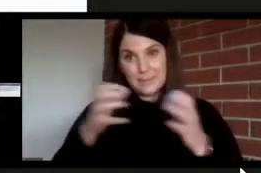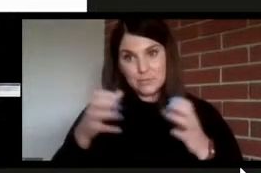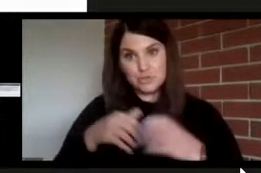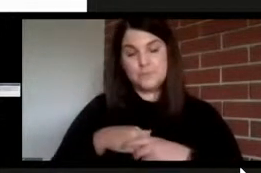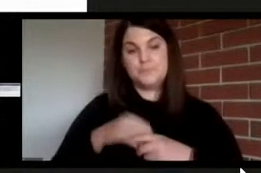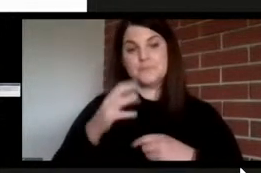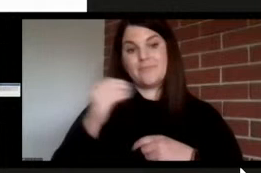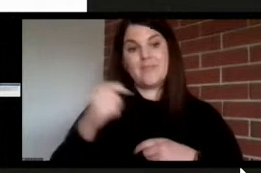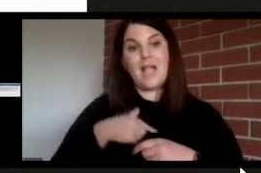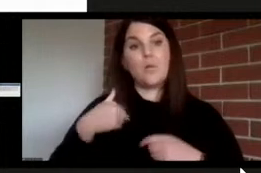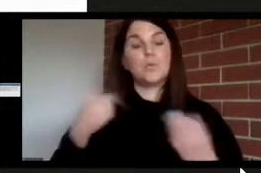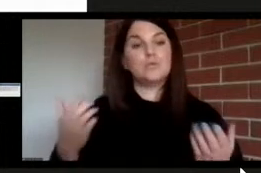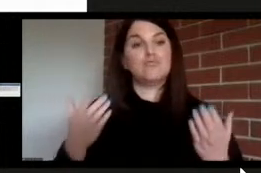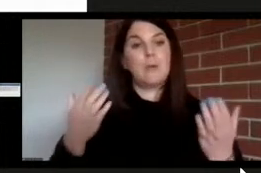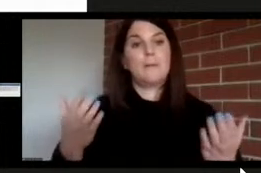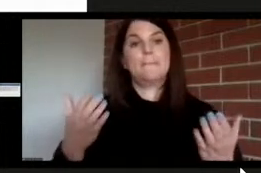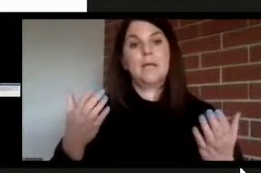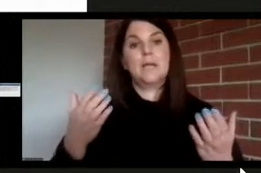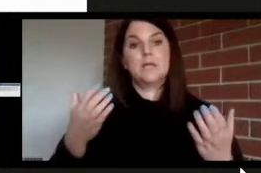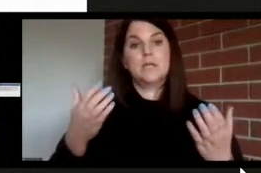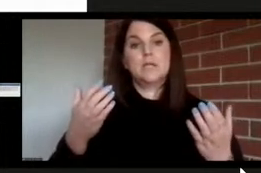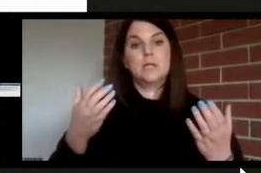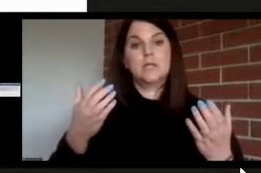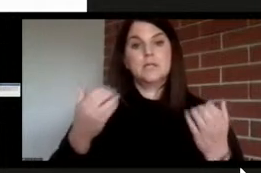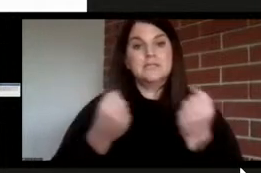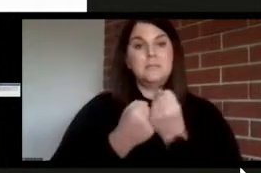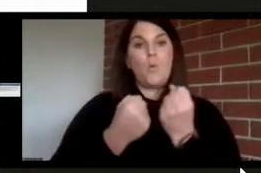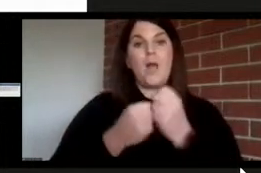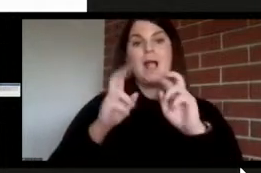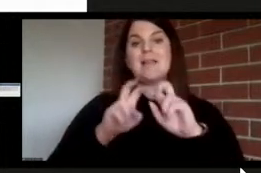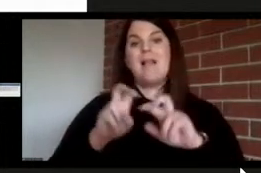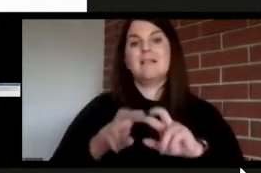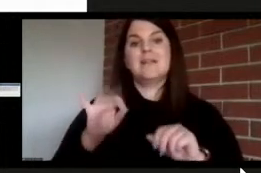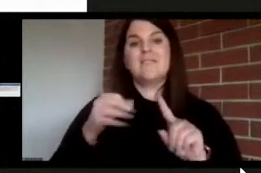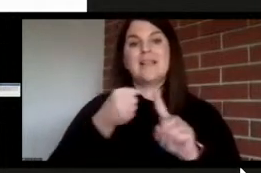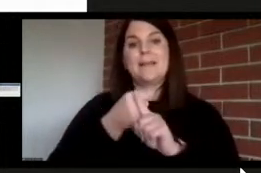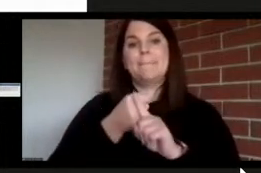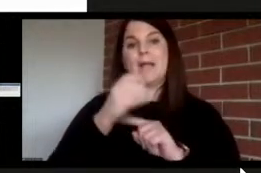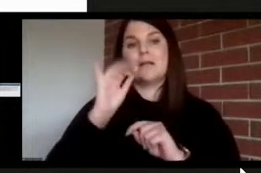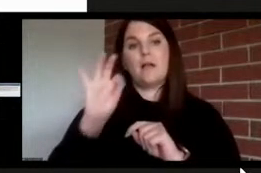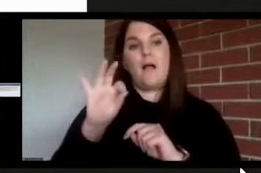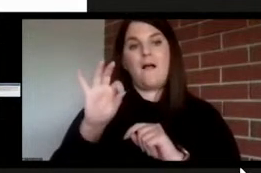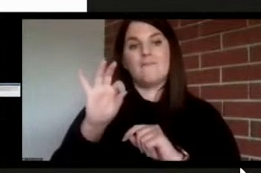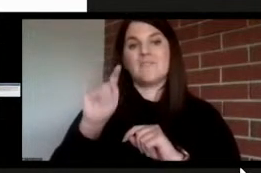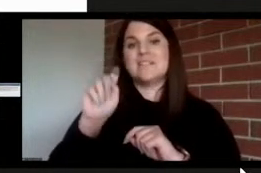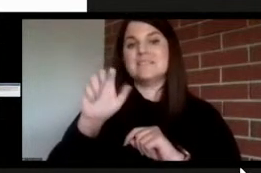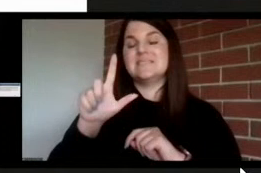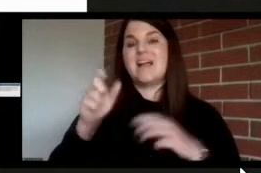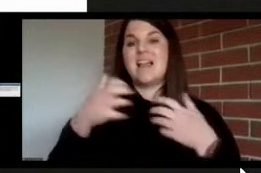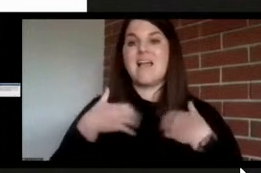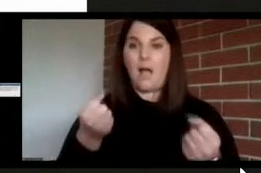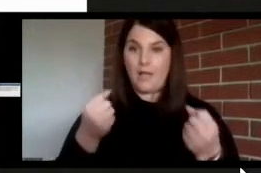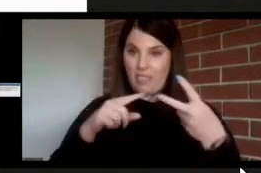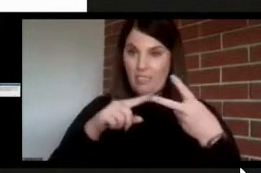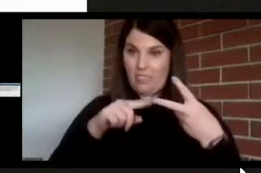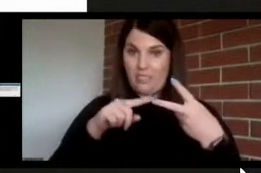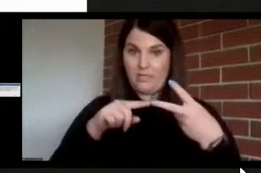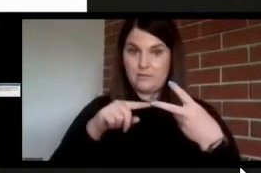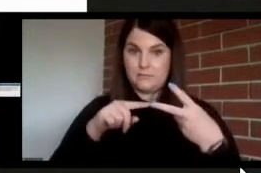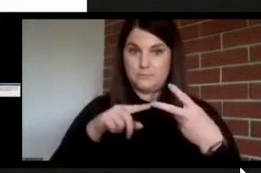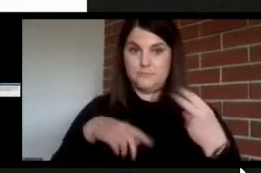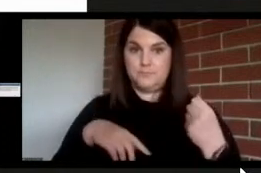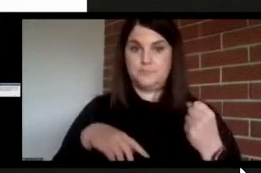also recommended supporting an analysis of the impact of expanded telehealth services in the context, again,